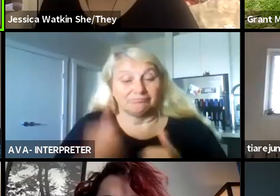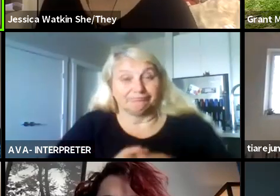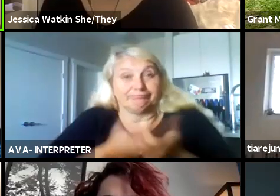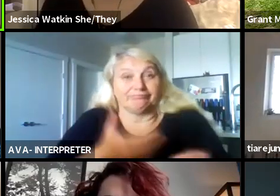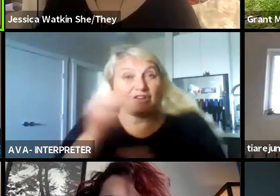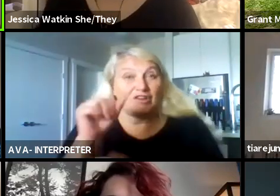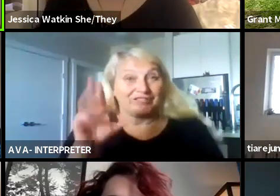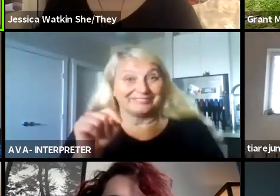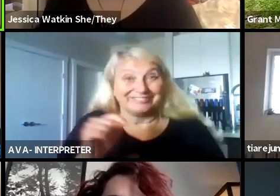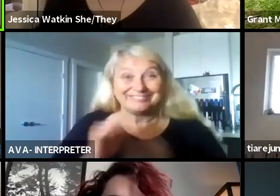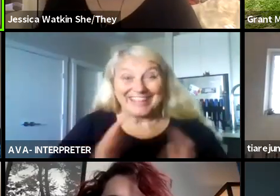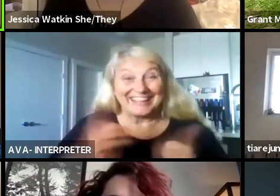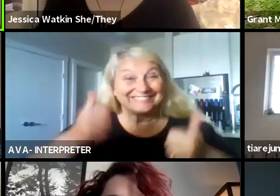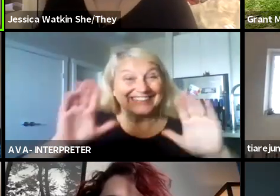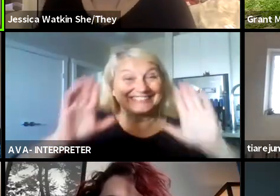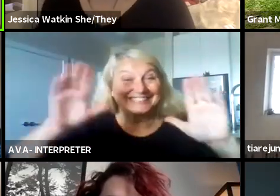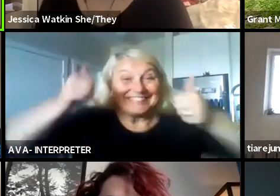Excellent. Check.